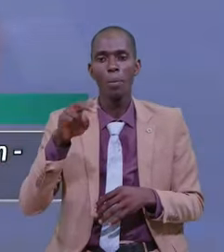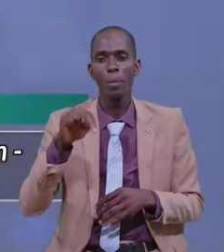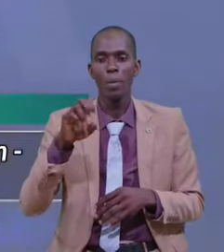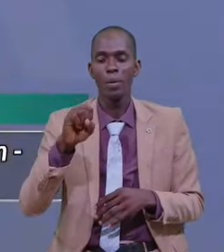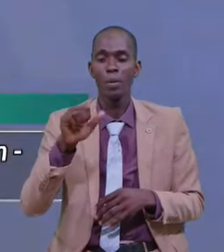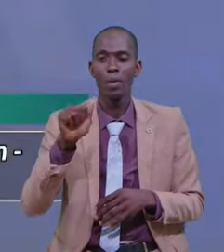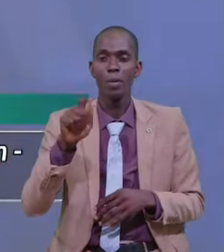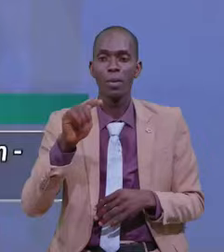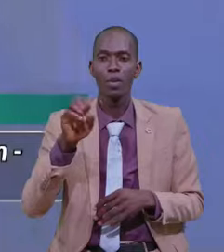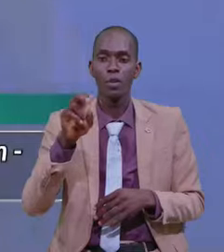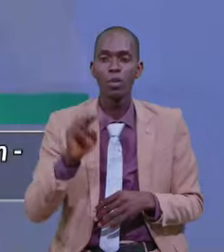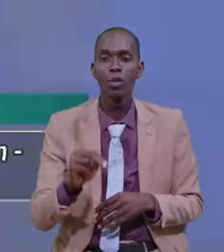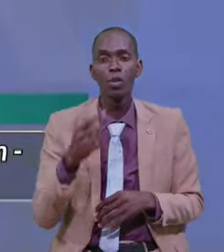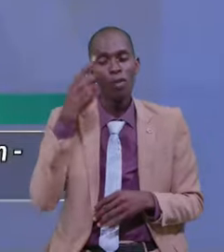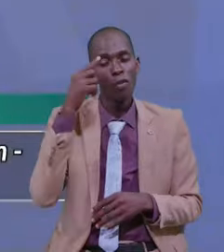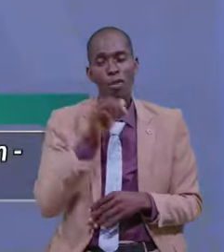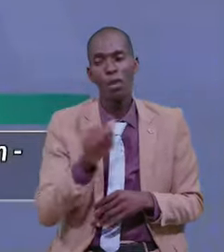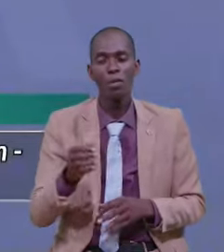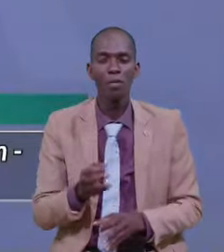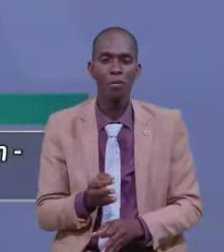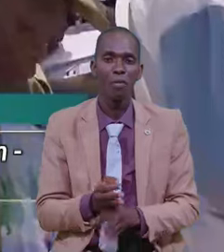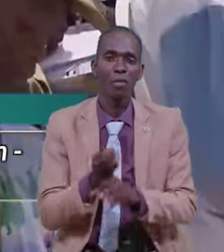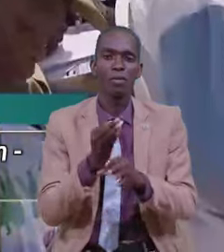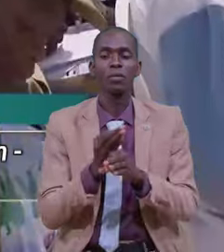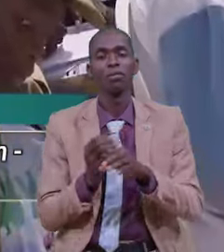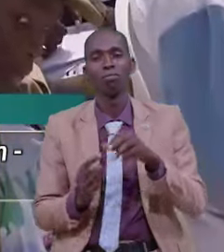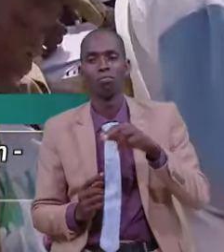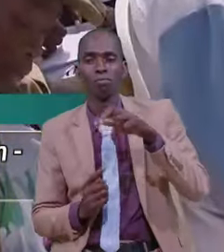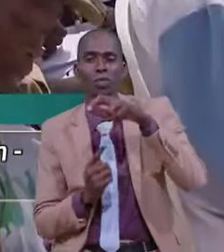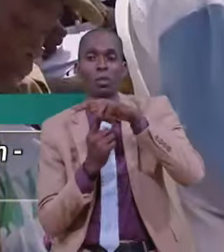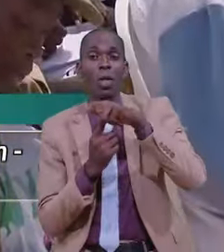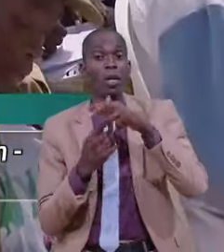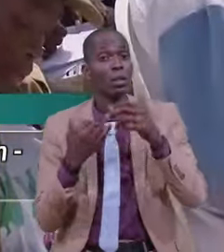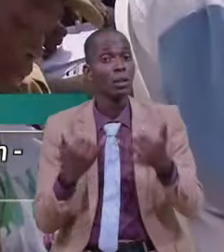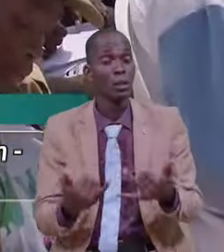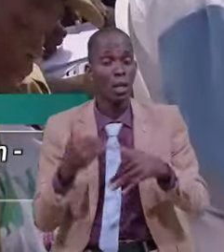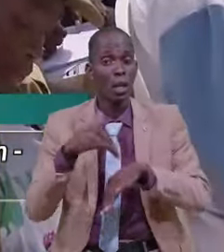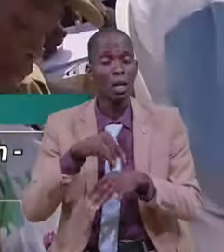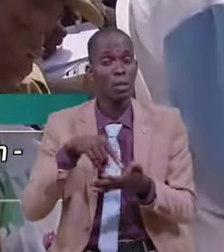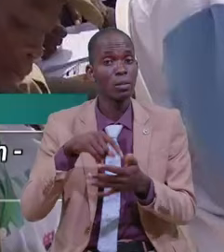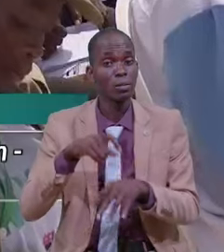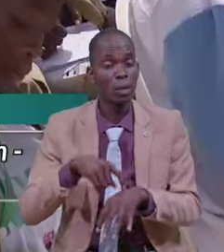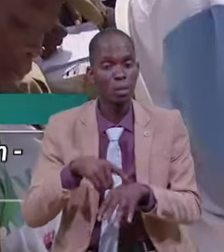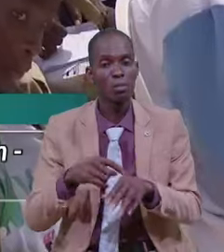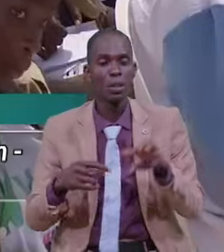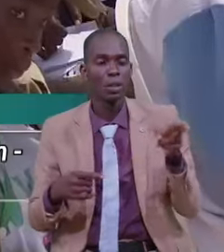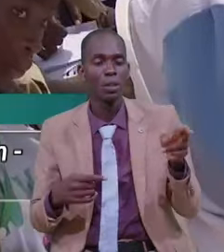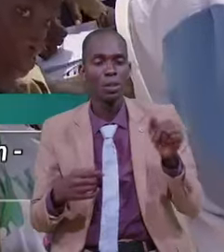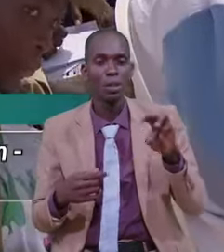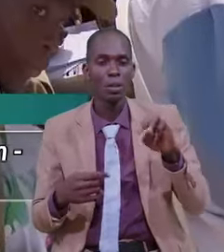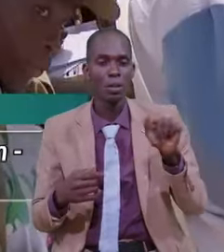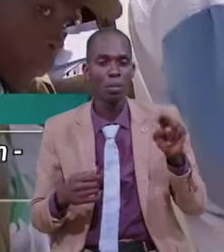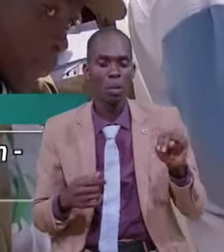of a faithful champion. Now, at this time now, Haman went to the